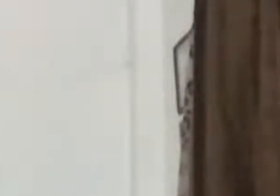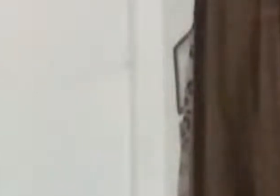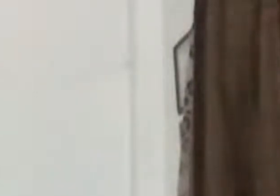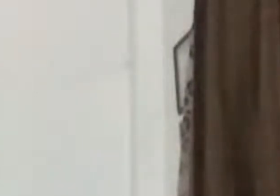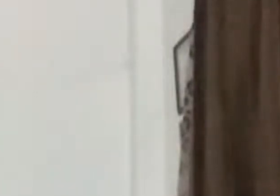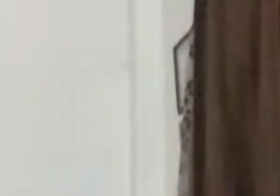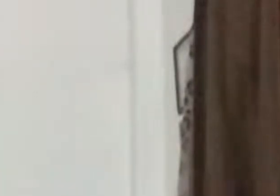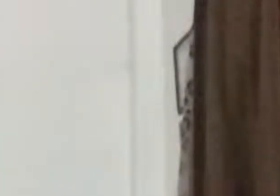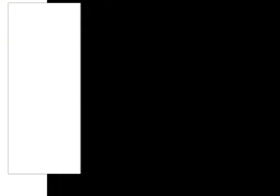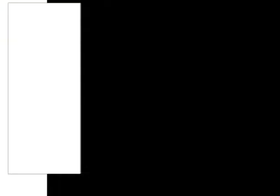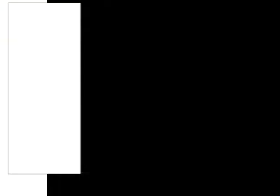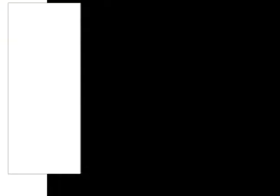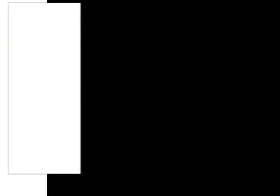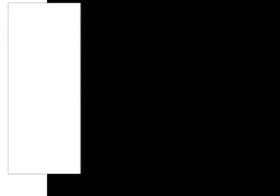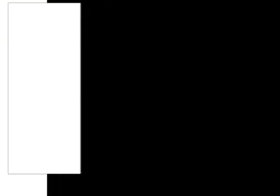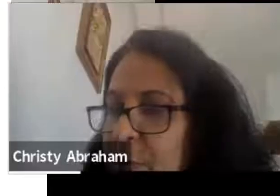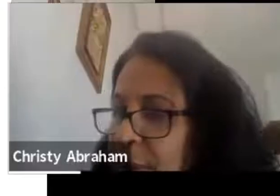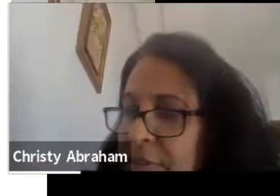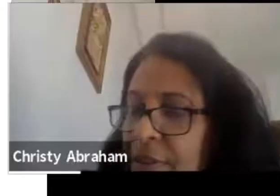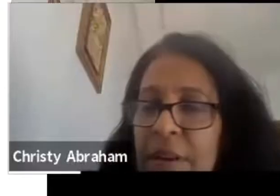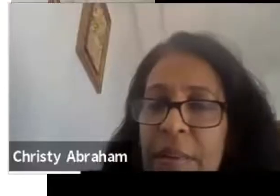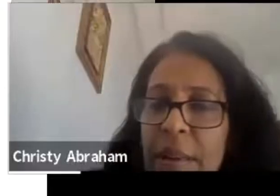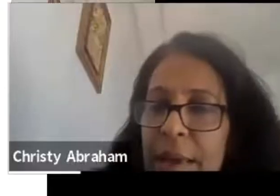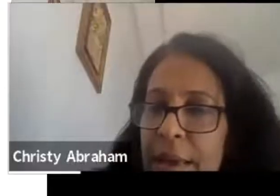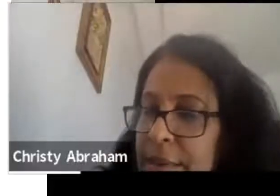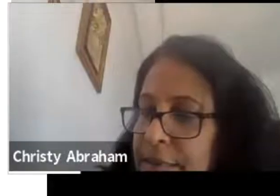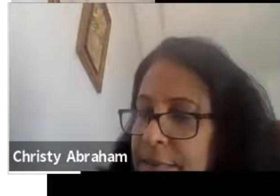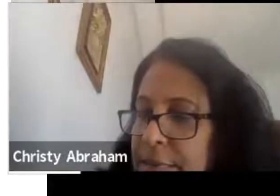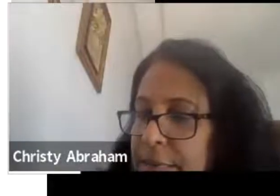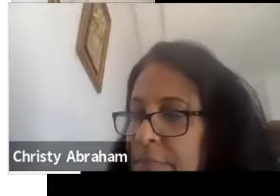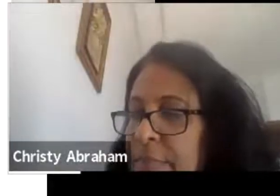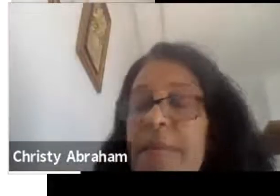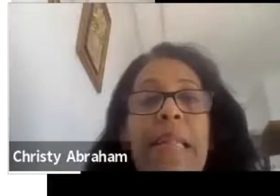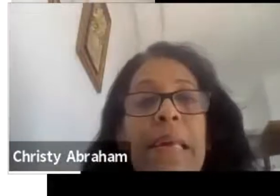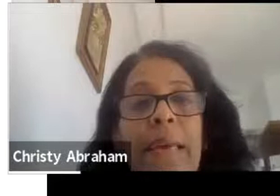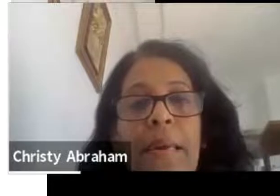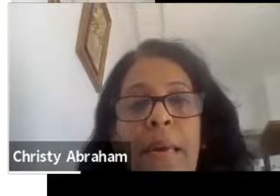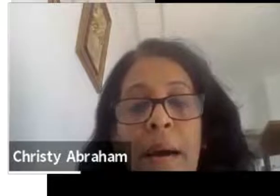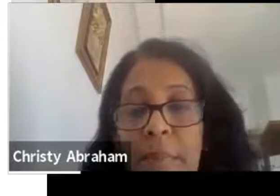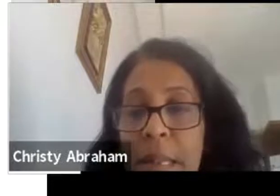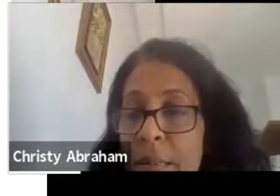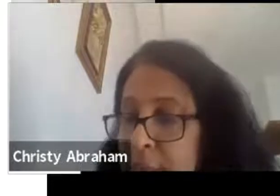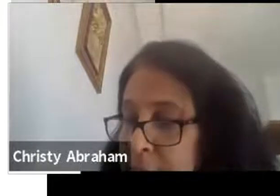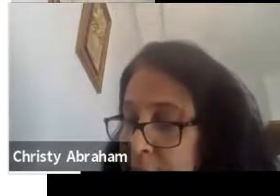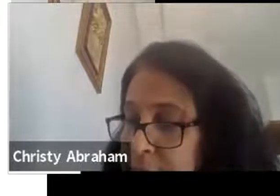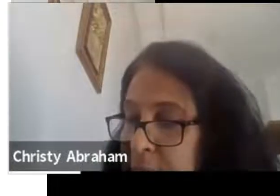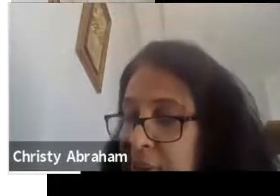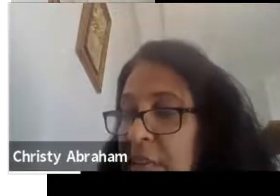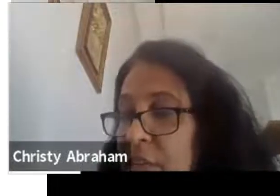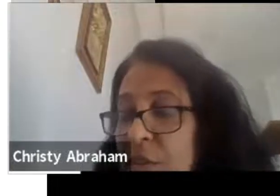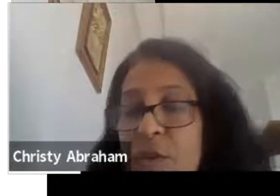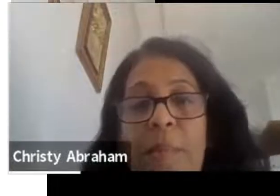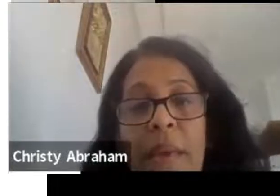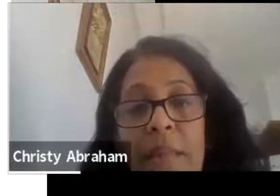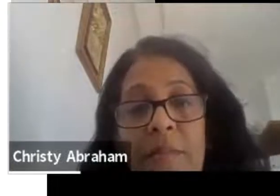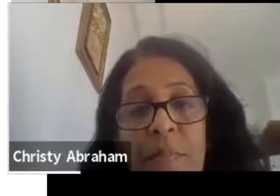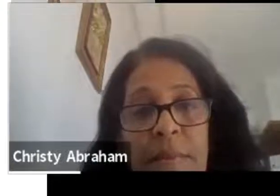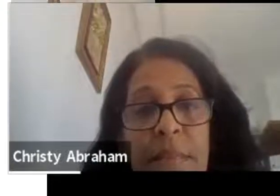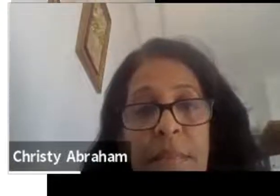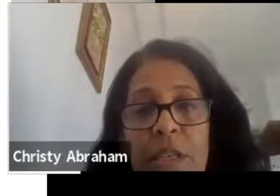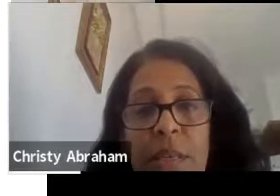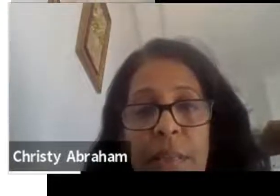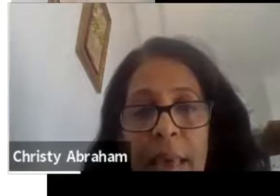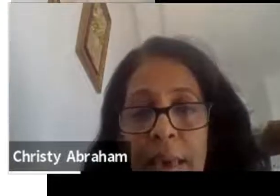request Christy. Good afternoon, everyone, and really humbled, privileged to make